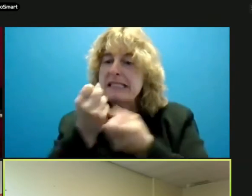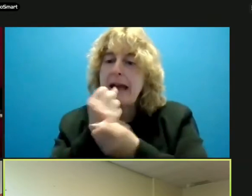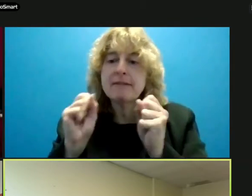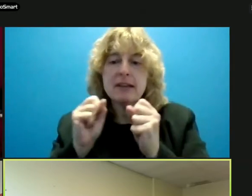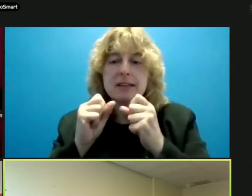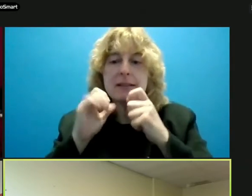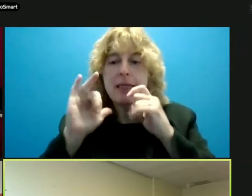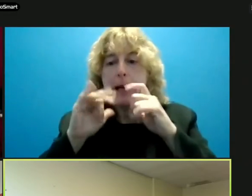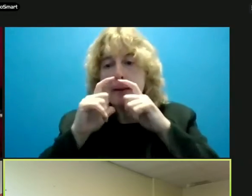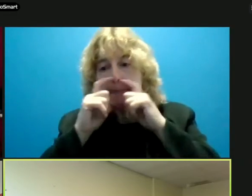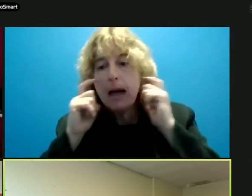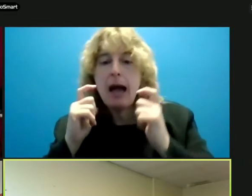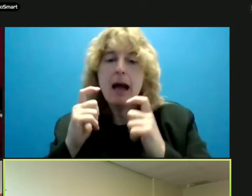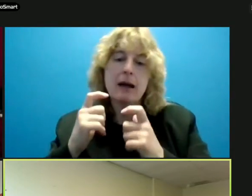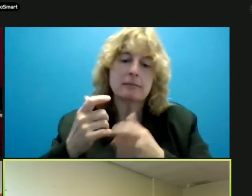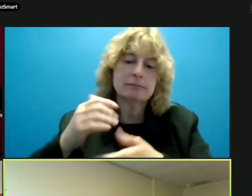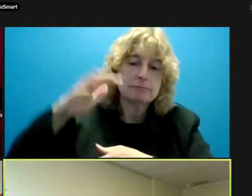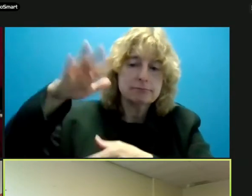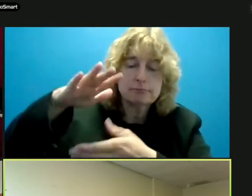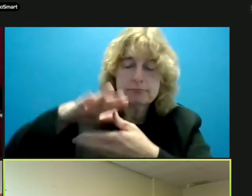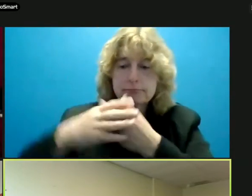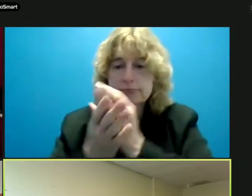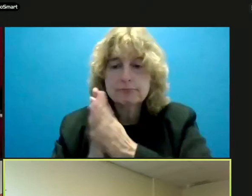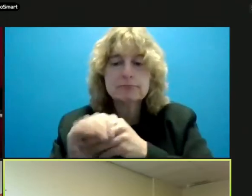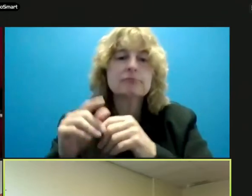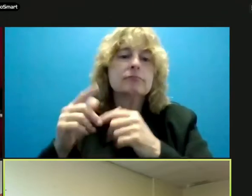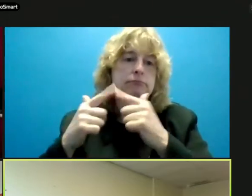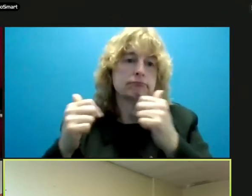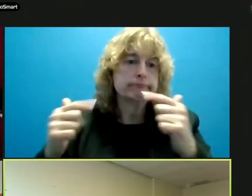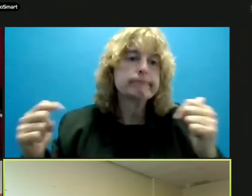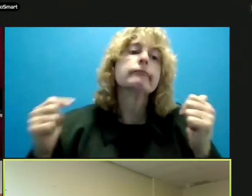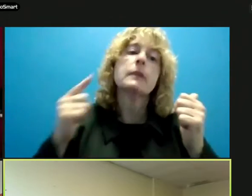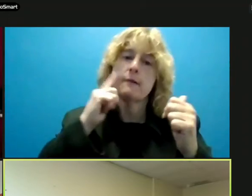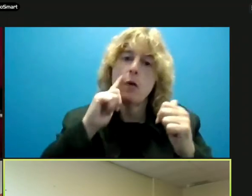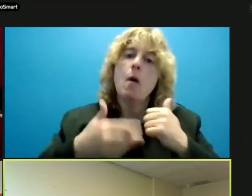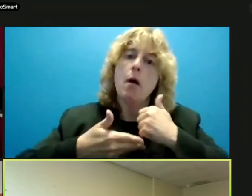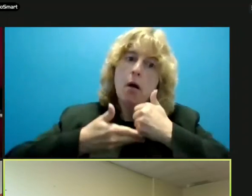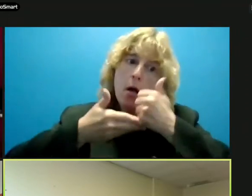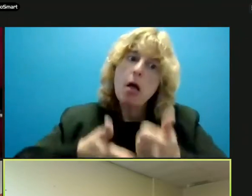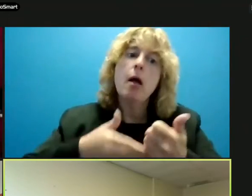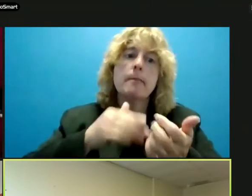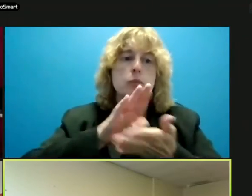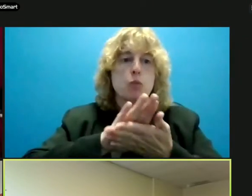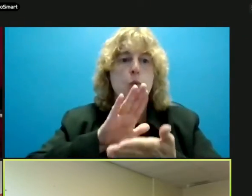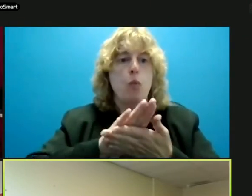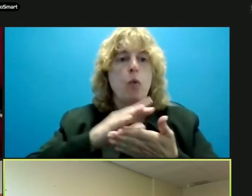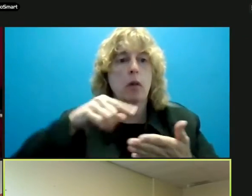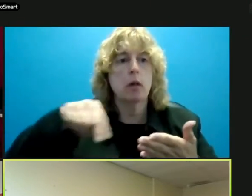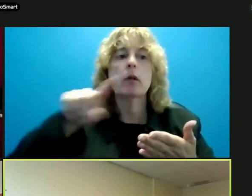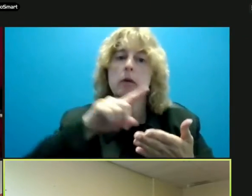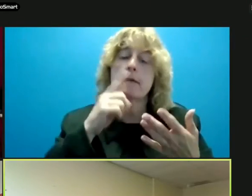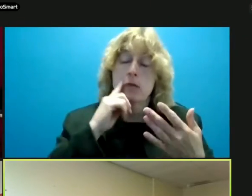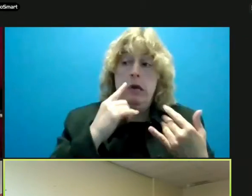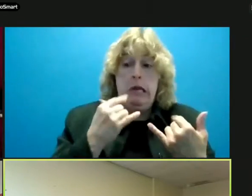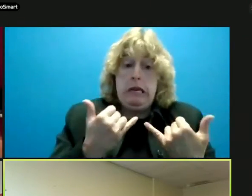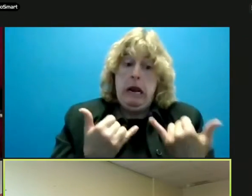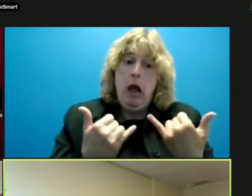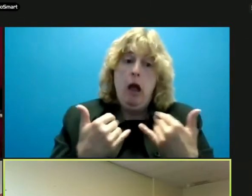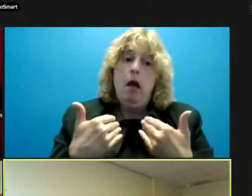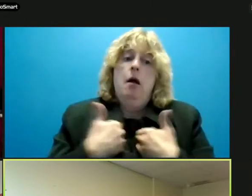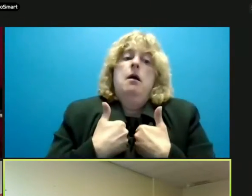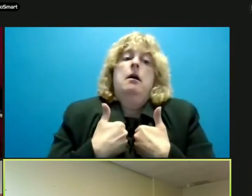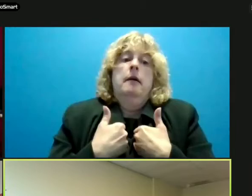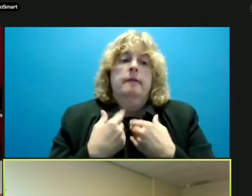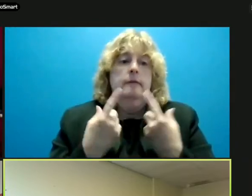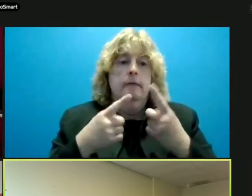to help school districts. And so at least for a short period of time here, we do have resources and we're thankful for